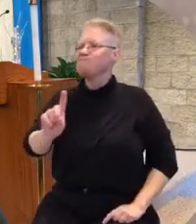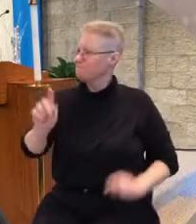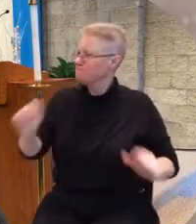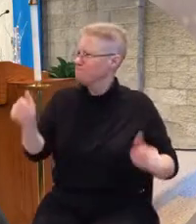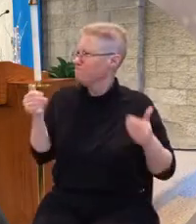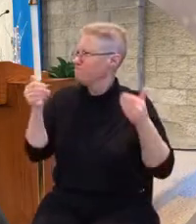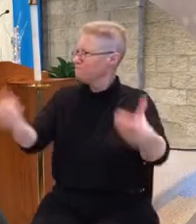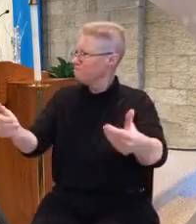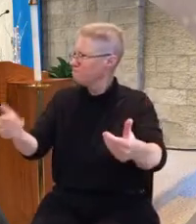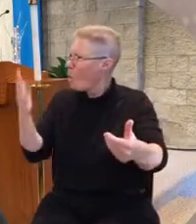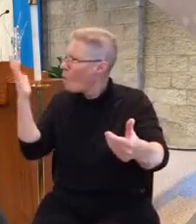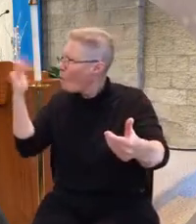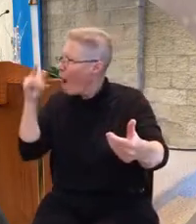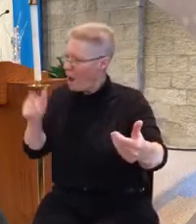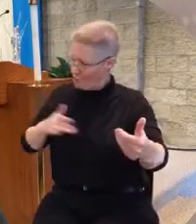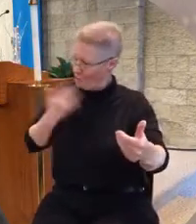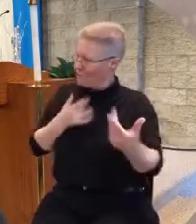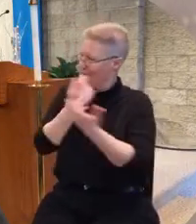feel safe.